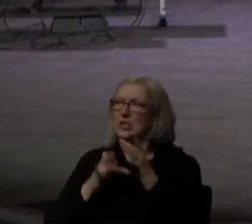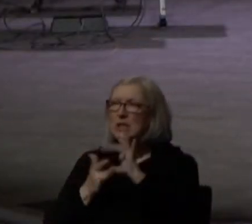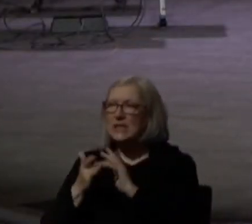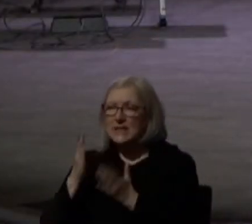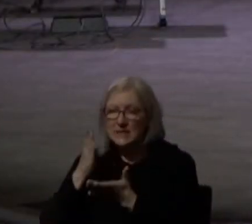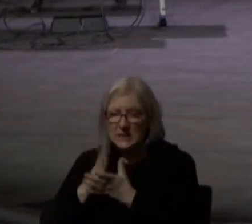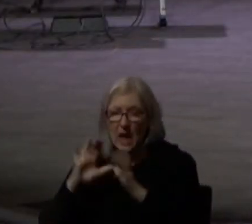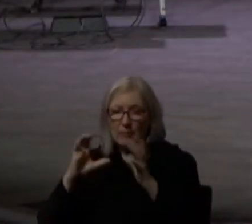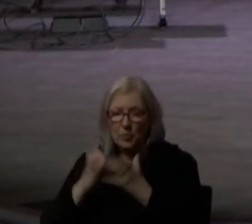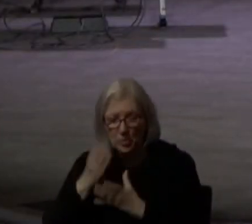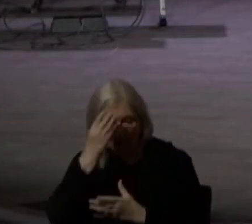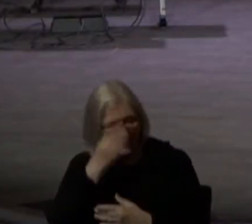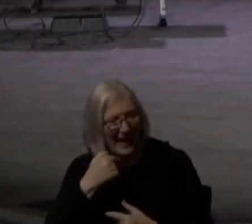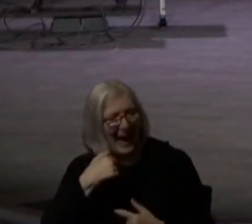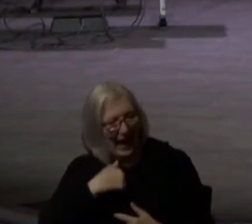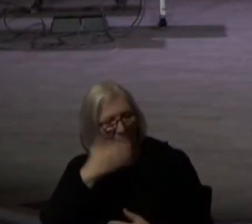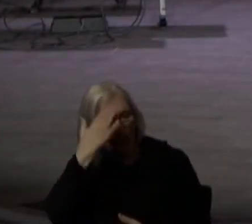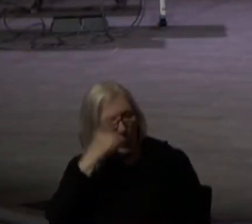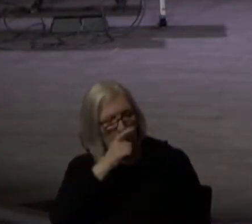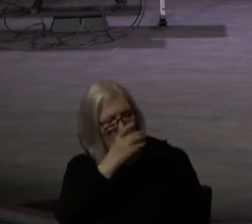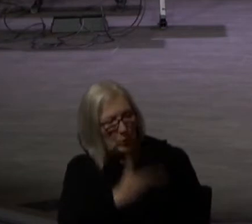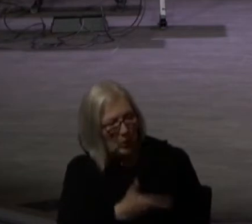know your name.